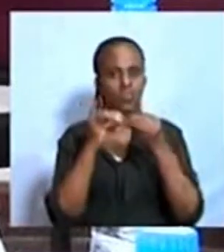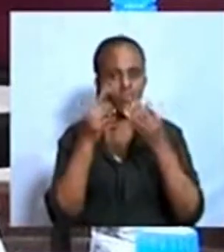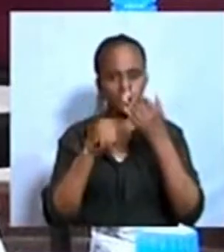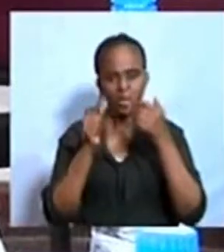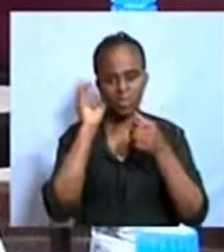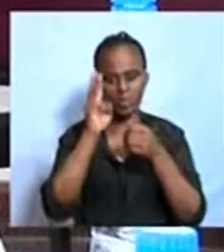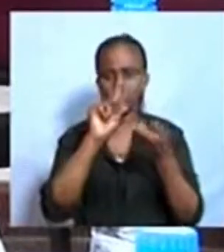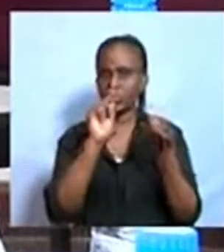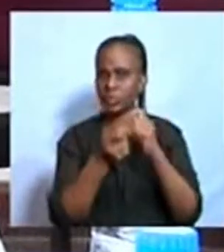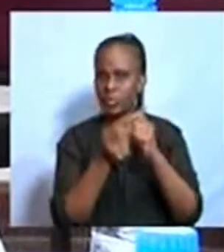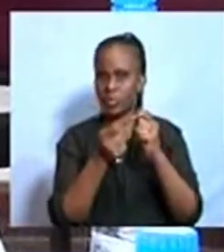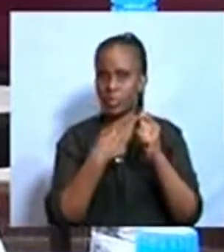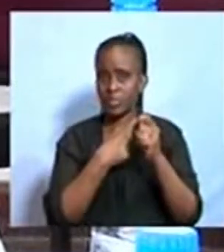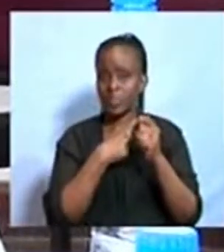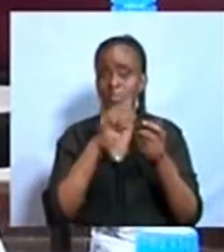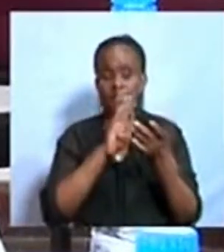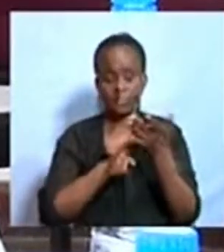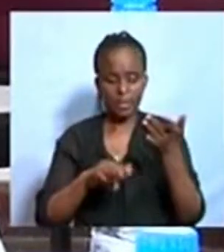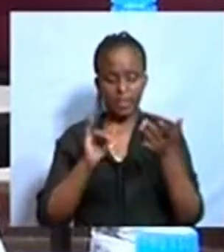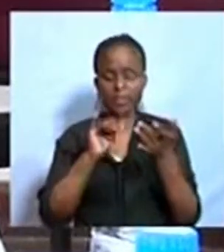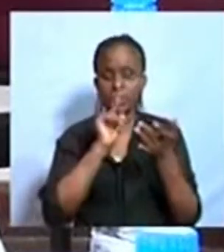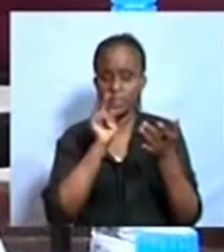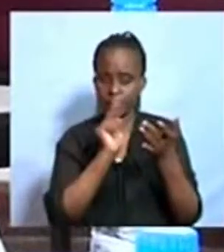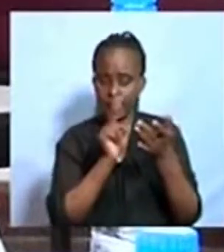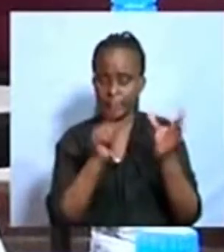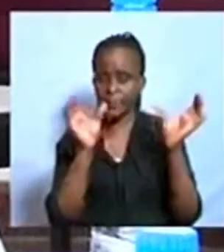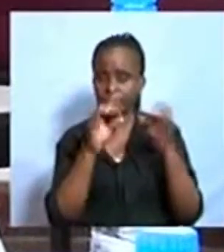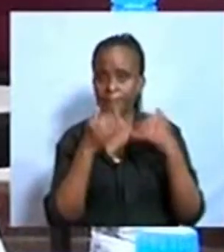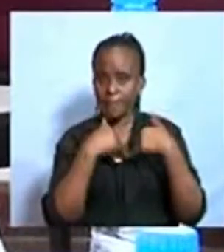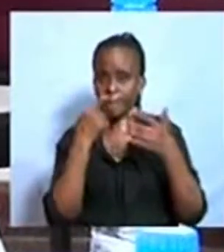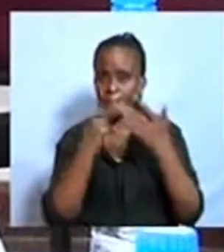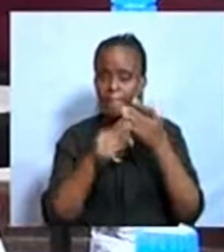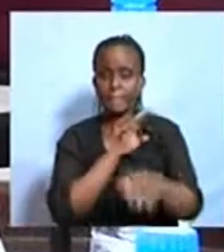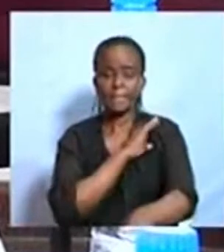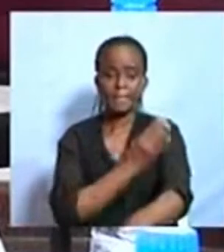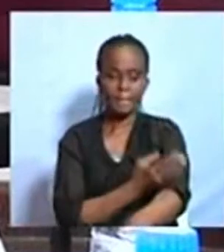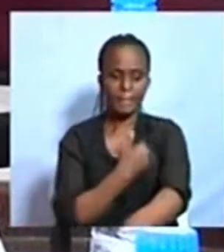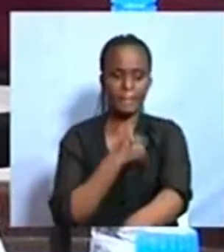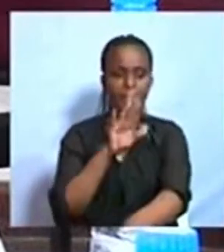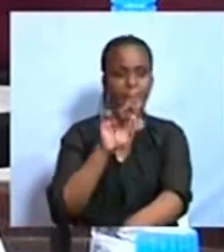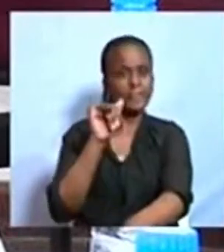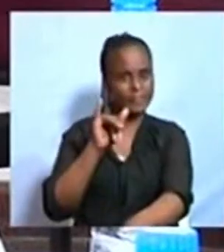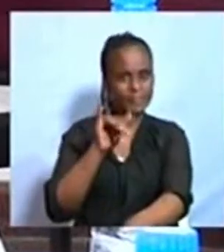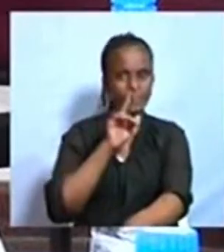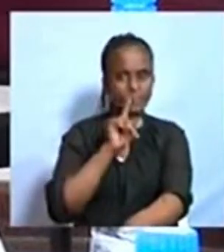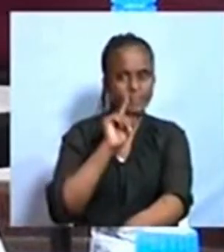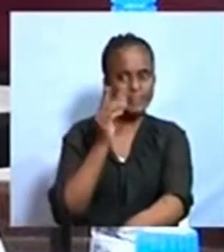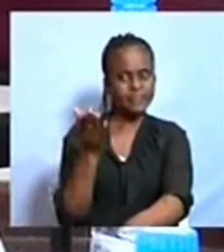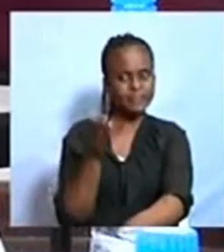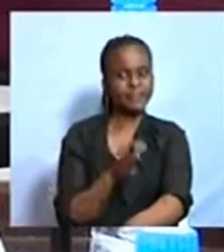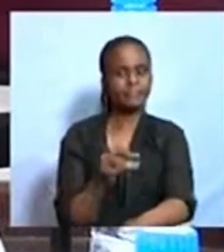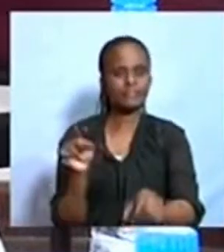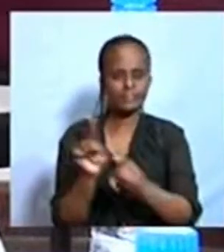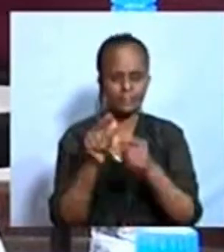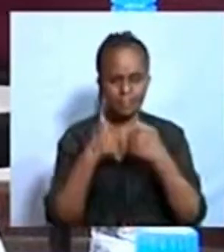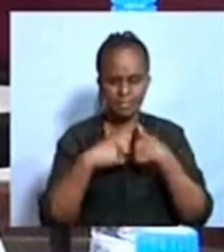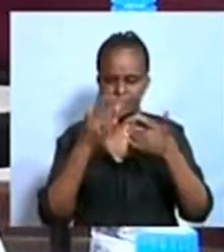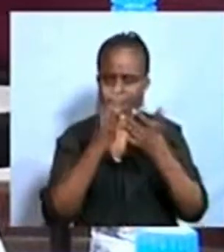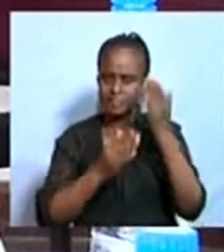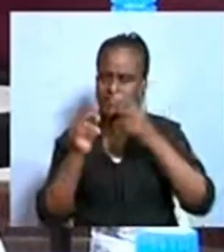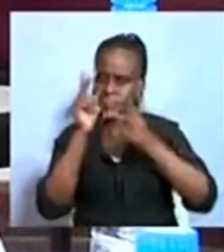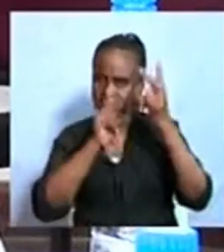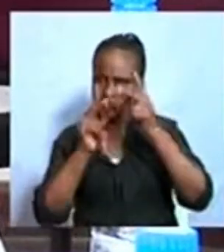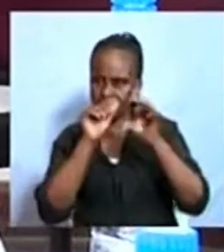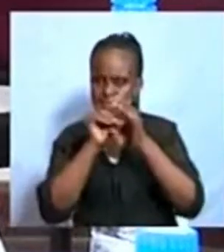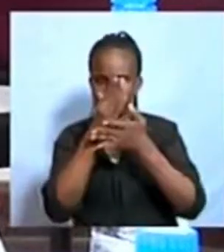change. I also do believe that this committee has the mandate to actually carry out some site visits in